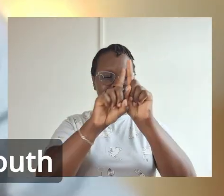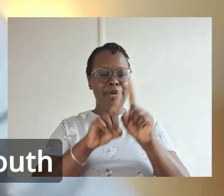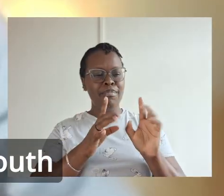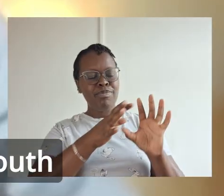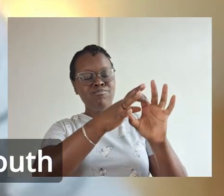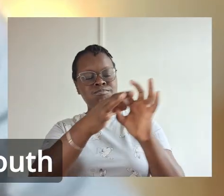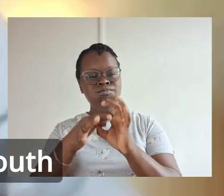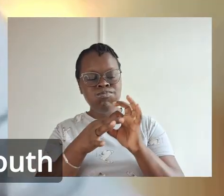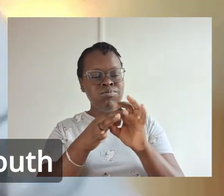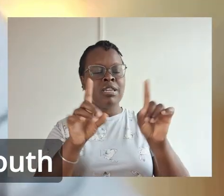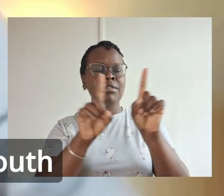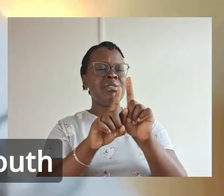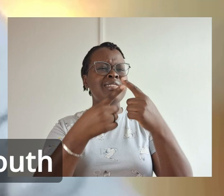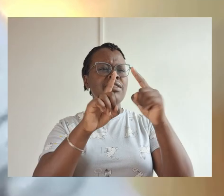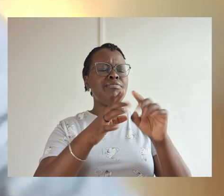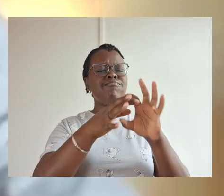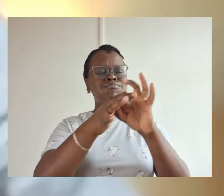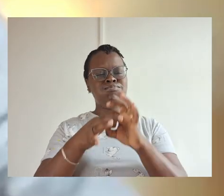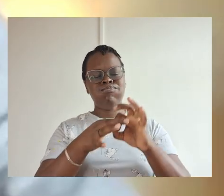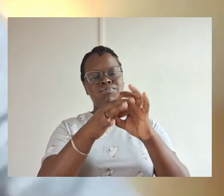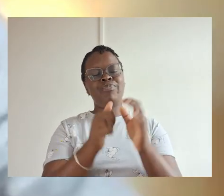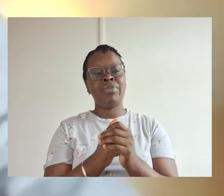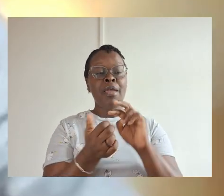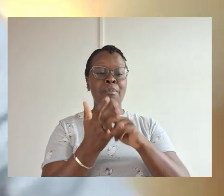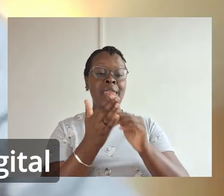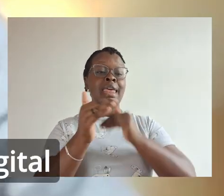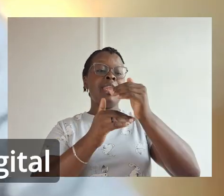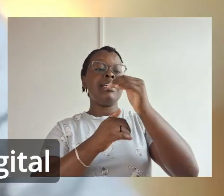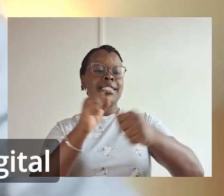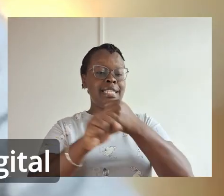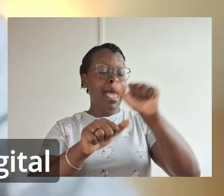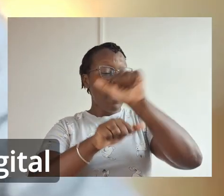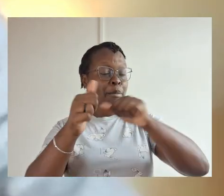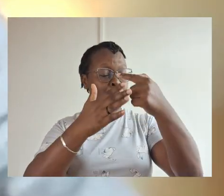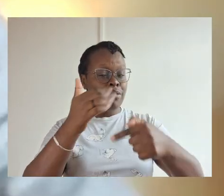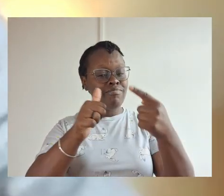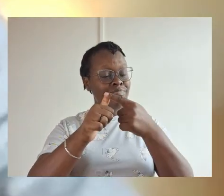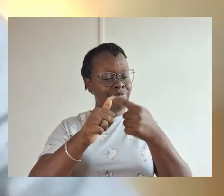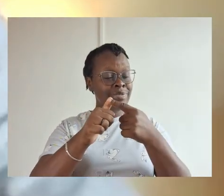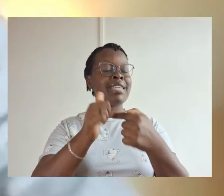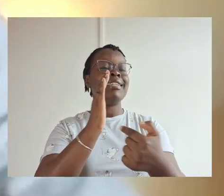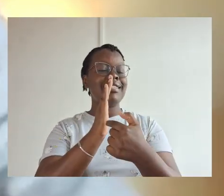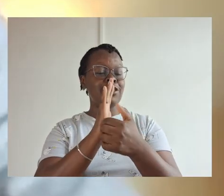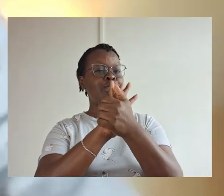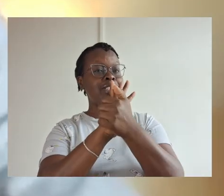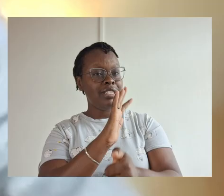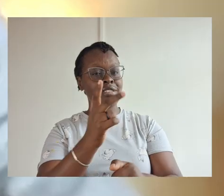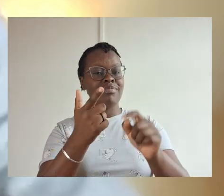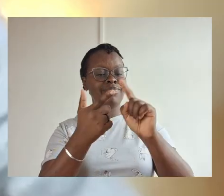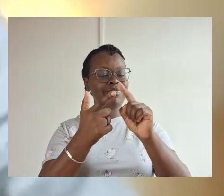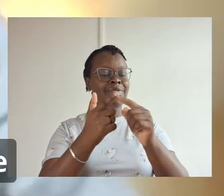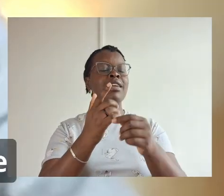amazing organizations like Refugee Youth Education Hub. So next year it will be about digital skills, digital